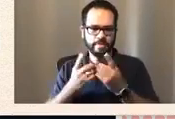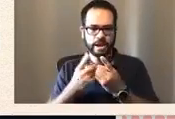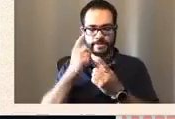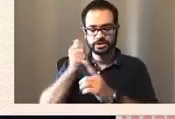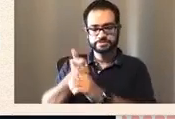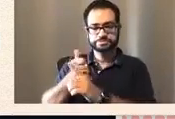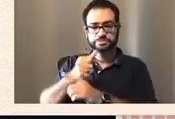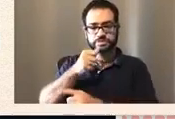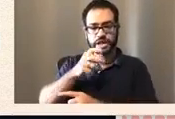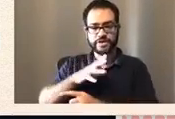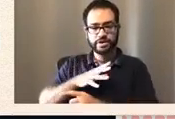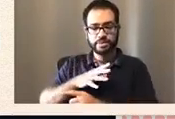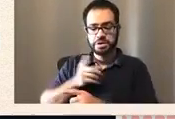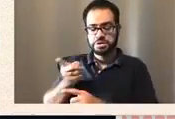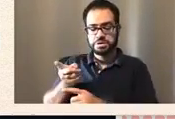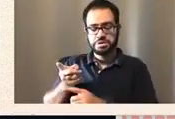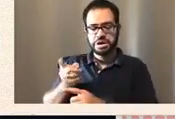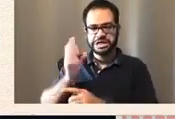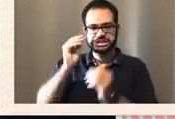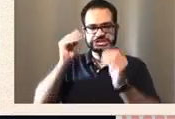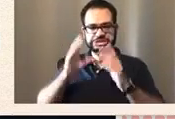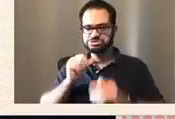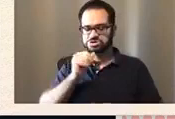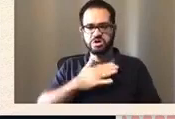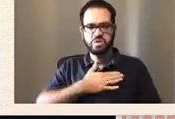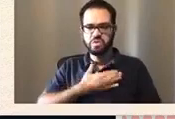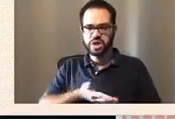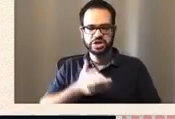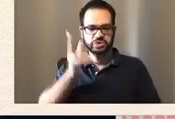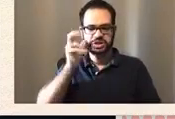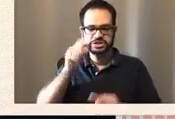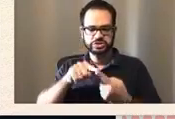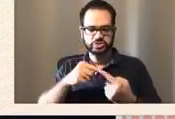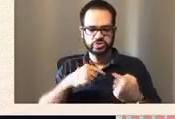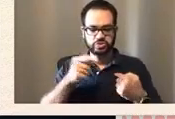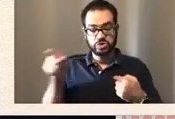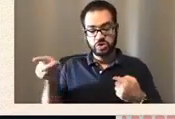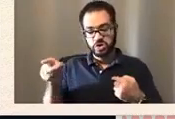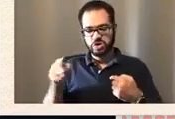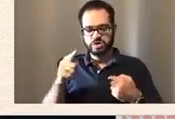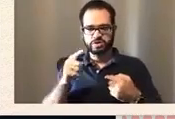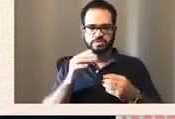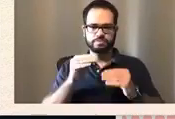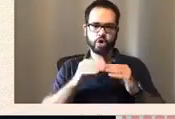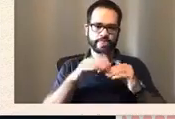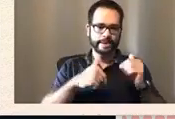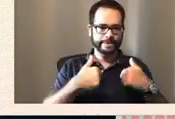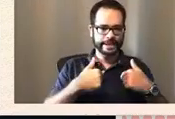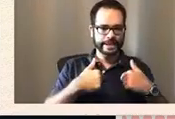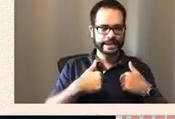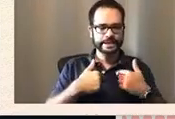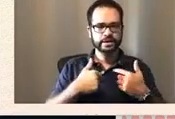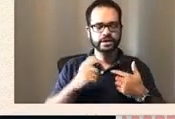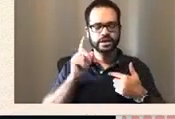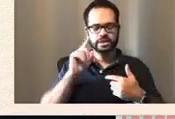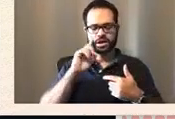less willing to listen to her than she was to listen to me as a male student. And that's when I realized